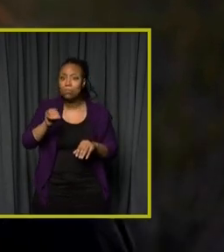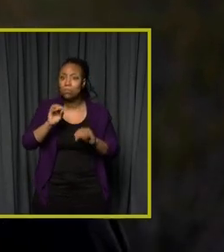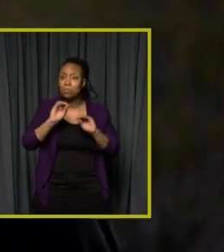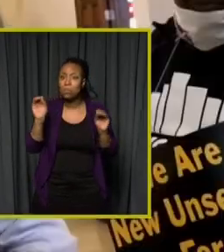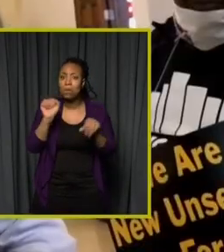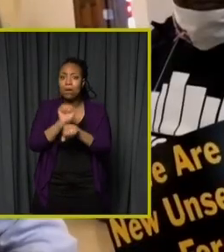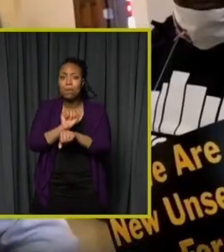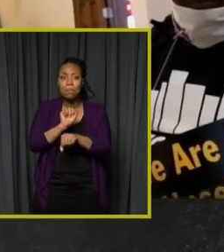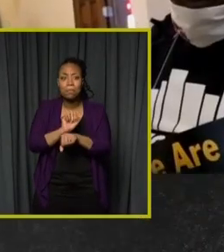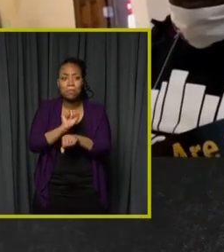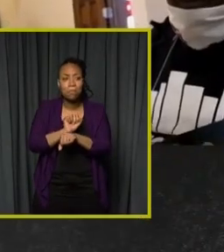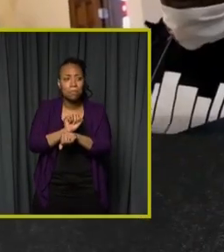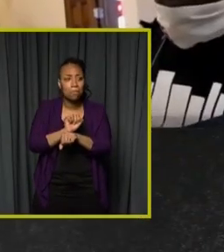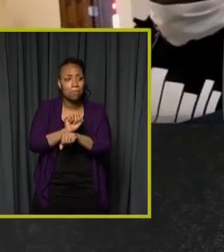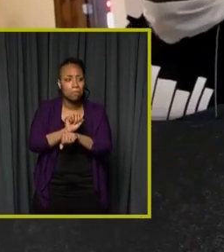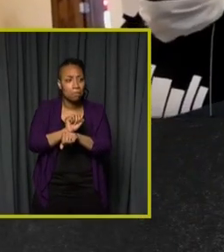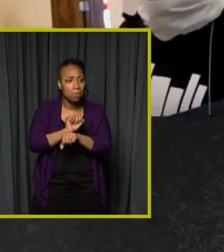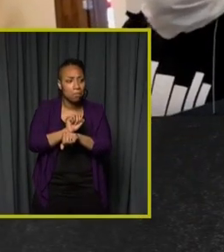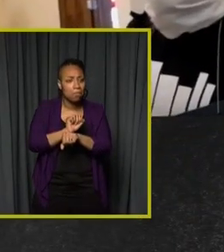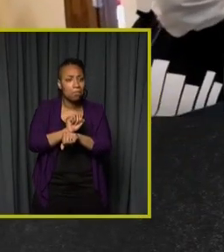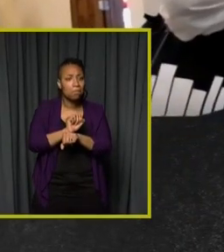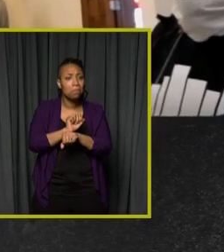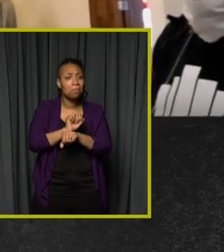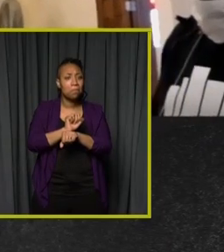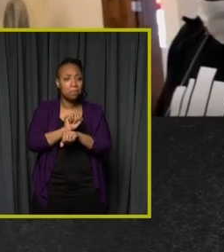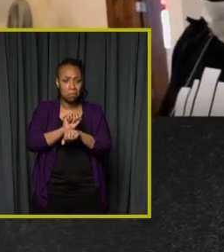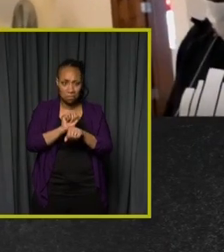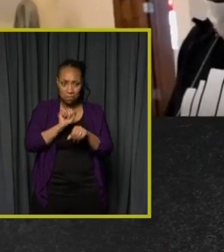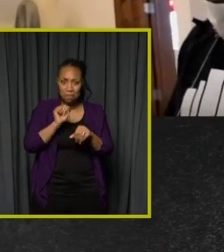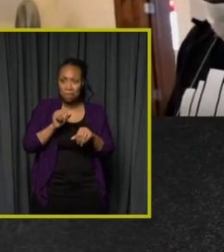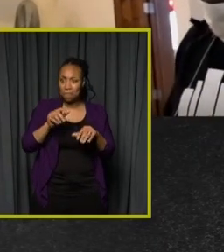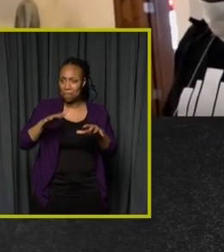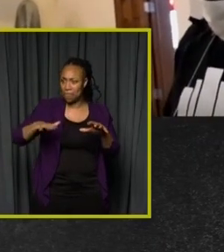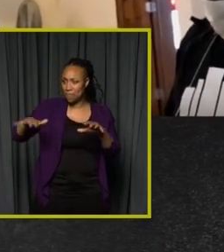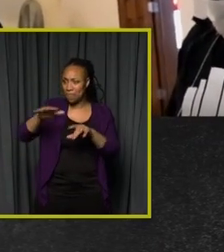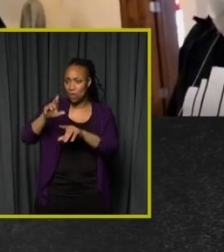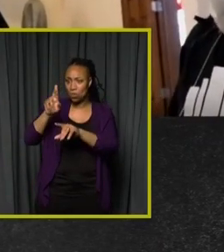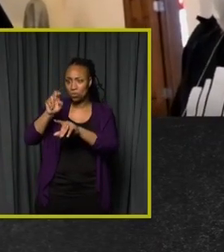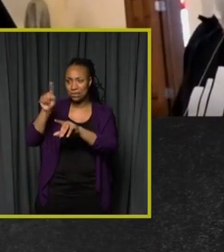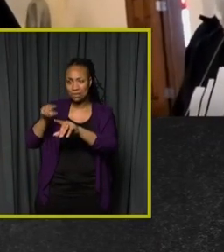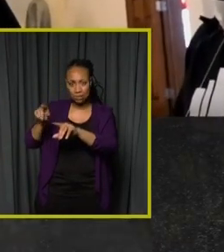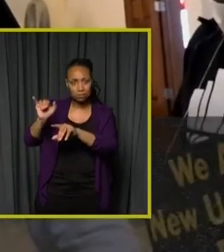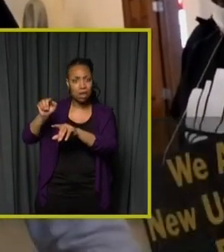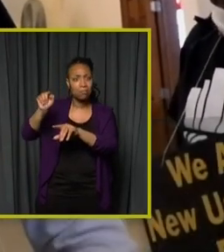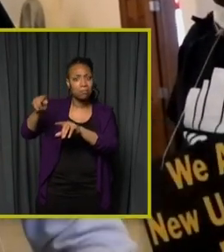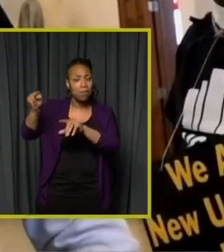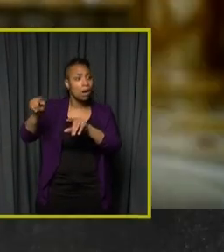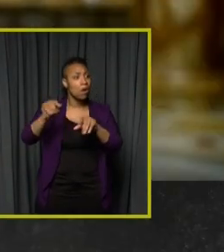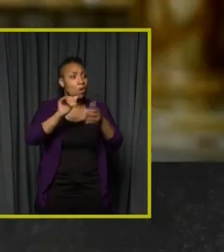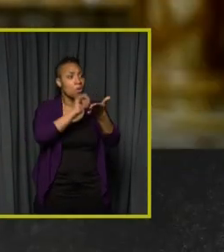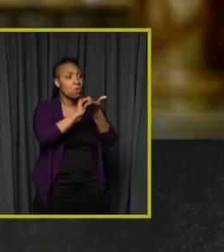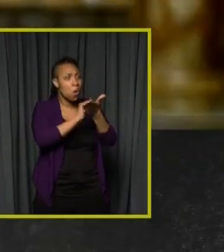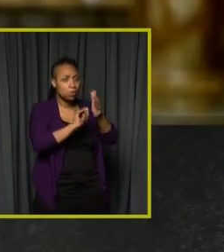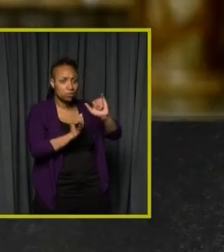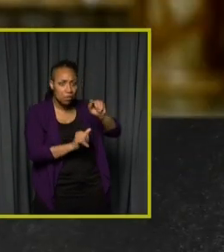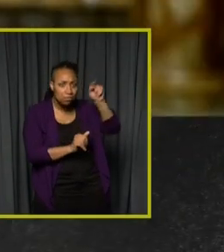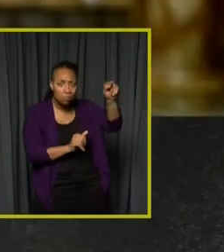reservation right now. Here in New York City, we're home to millionaires and billionaires, and we have so many people living in the street, and that's just not right. I've